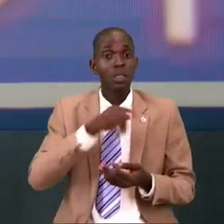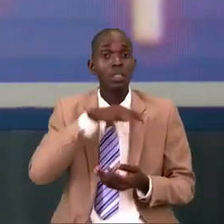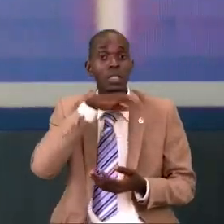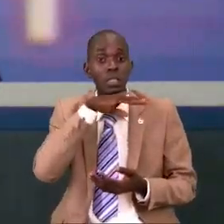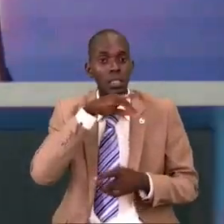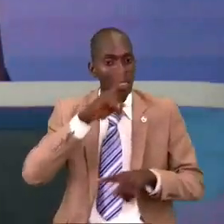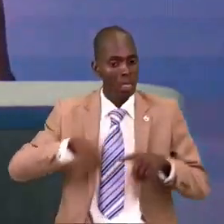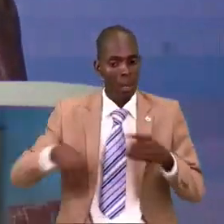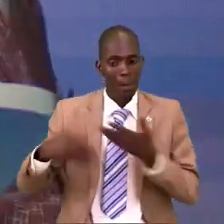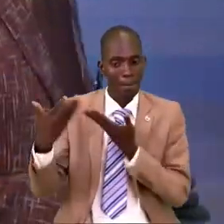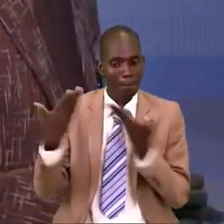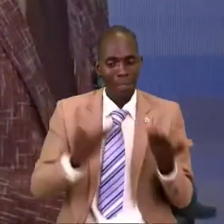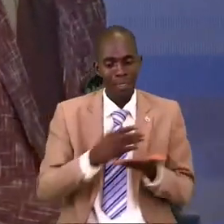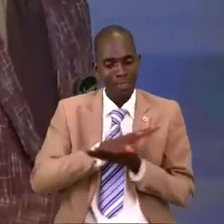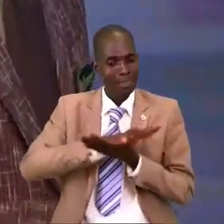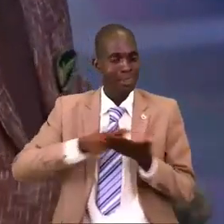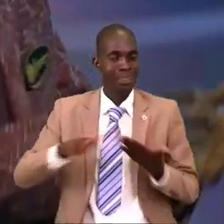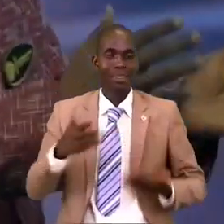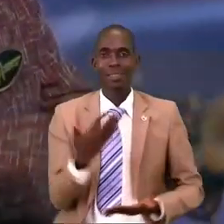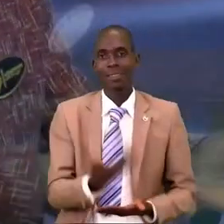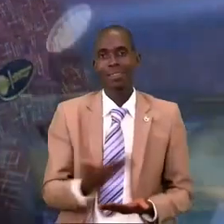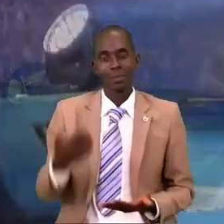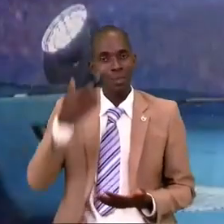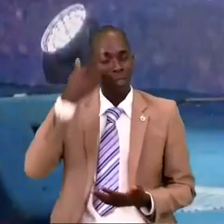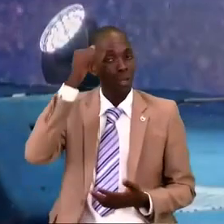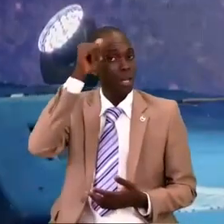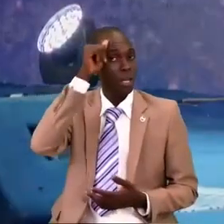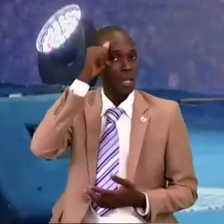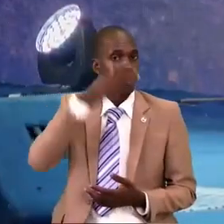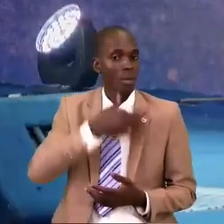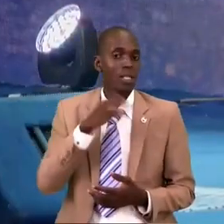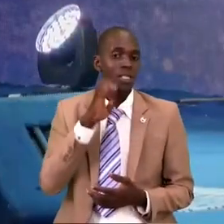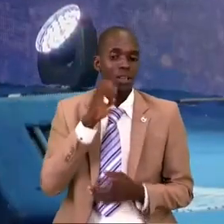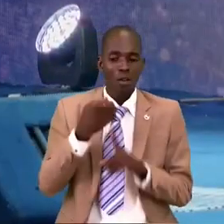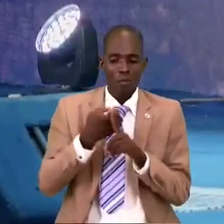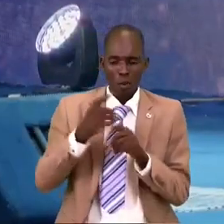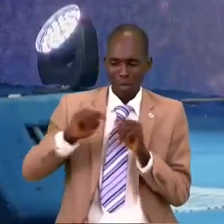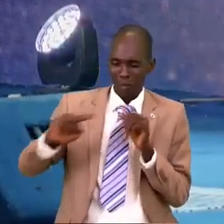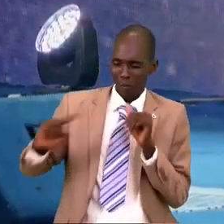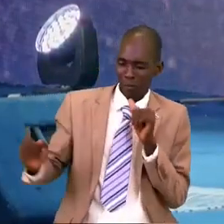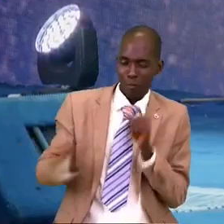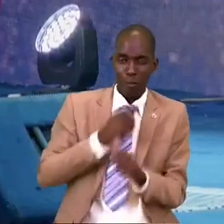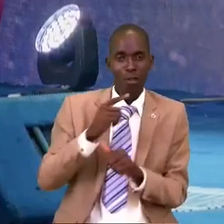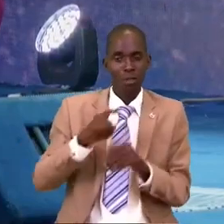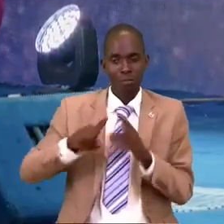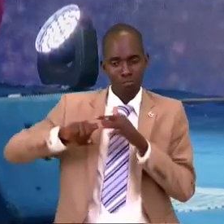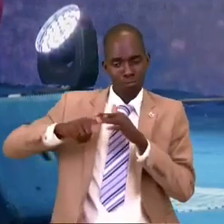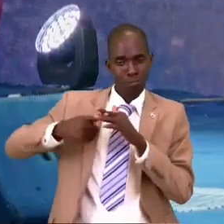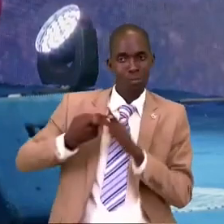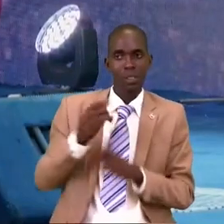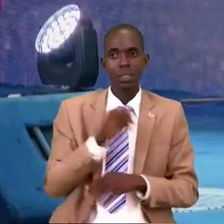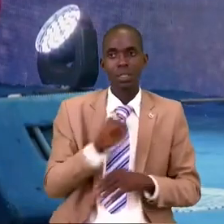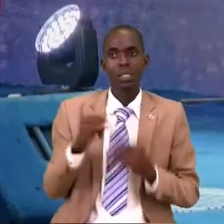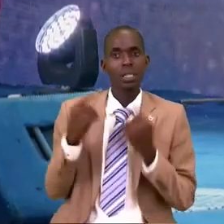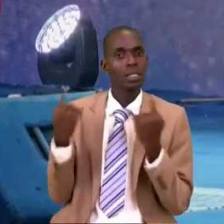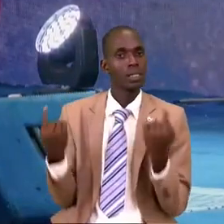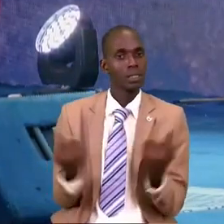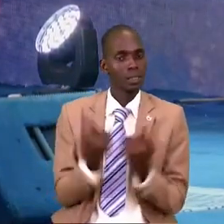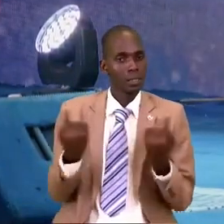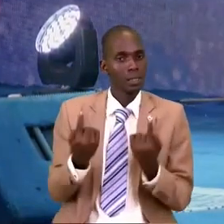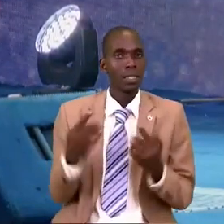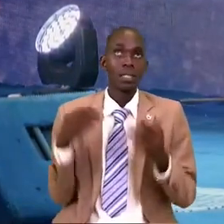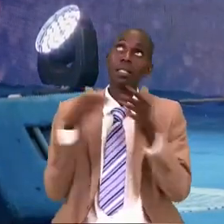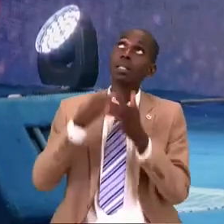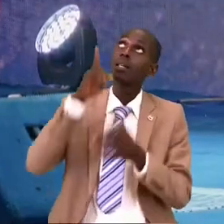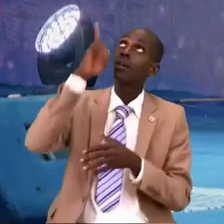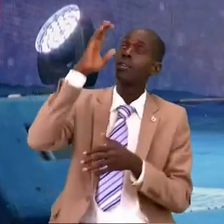sinned against God. Now everything I went down to everyone, and it says, behold,